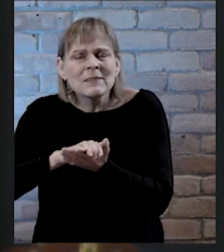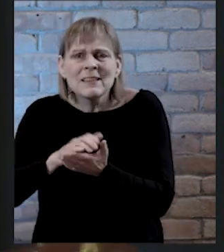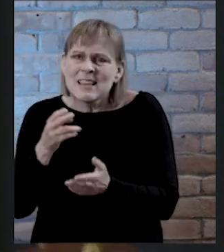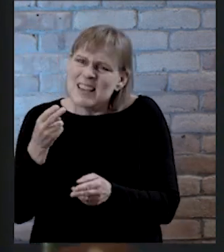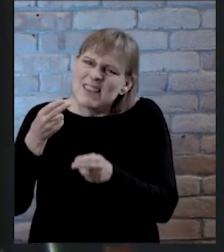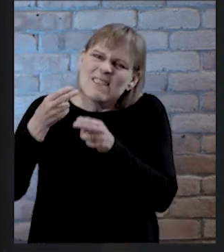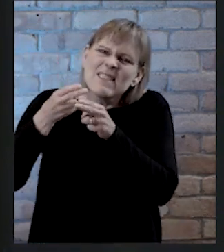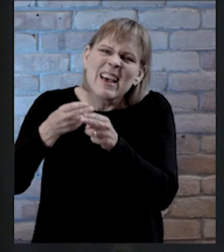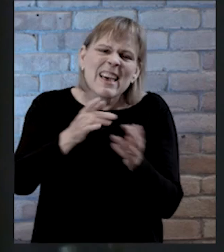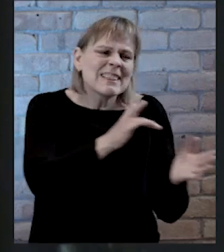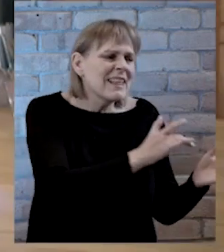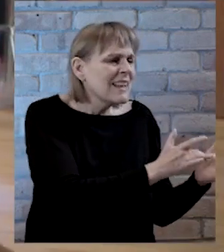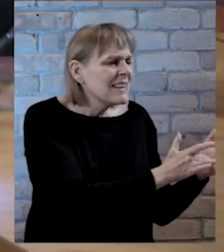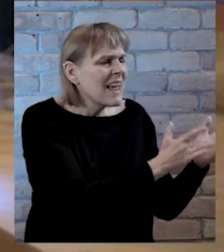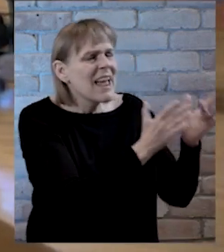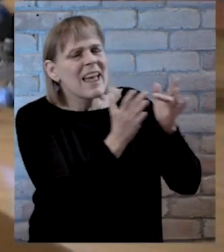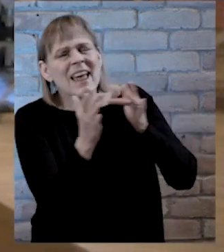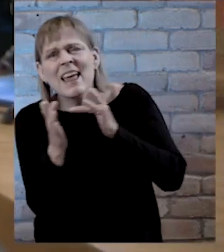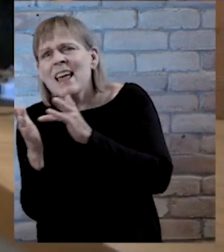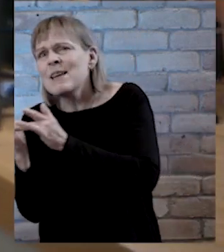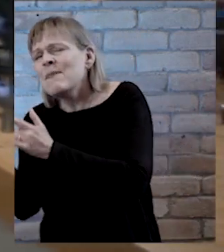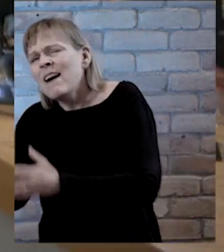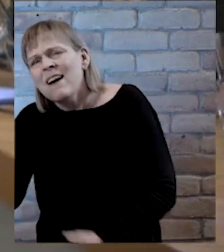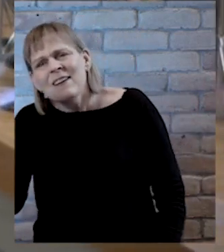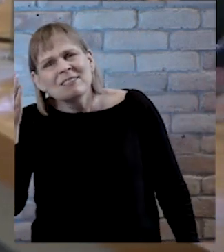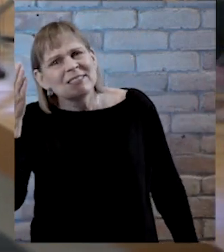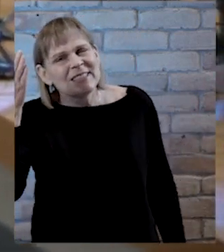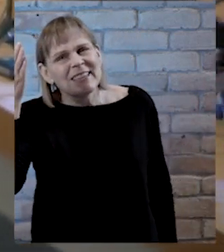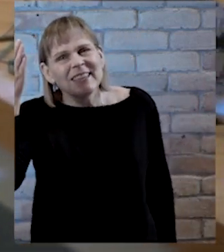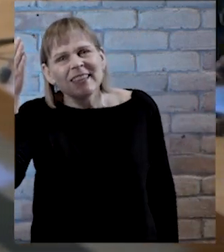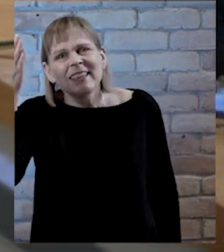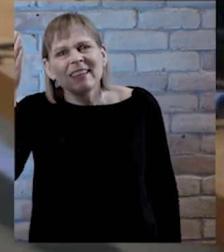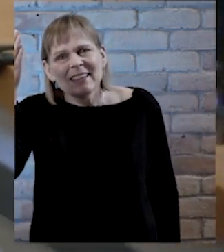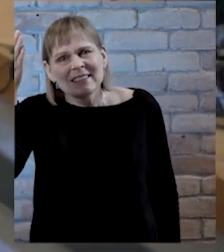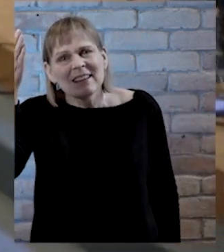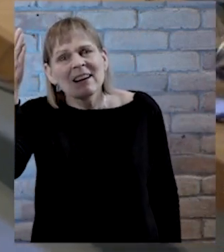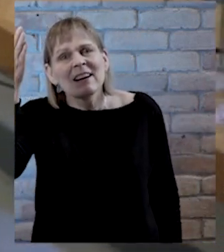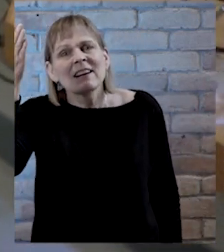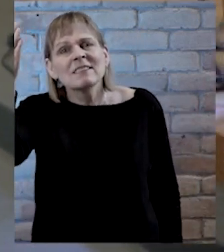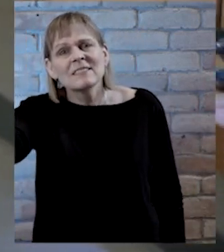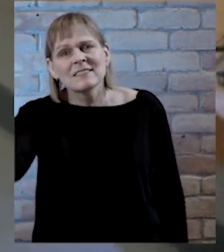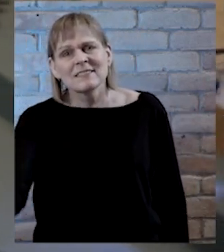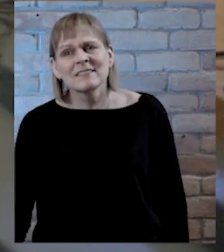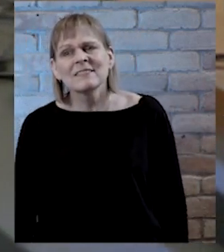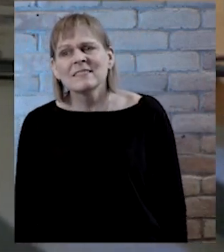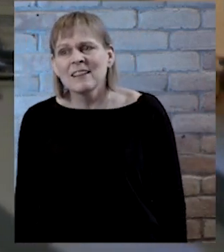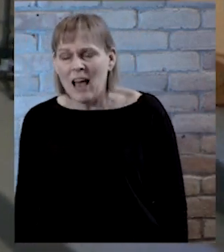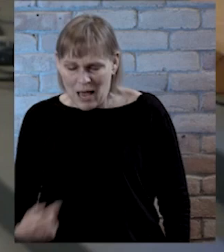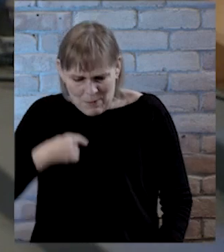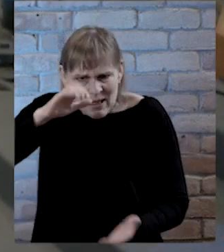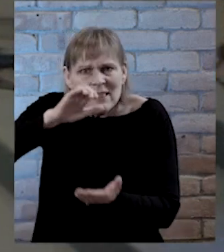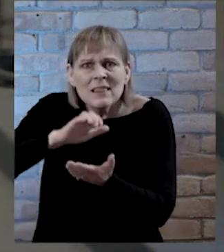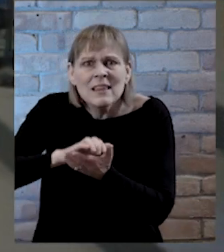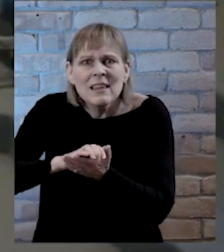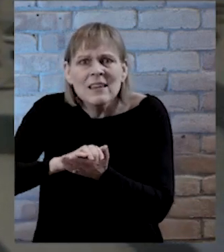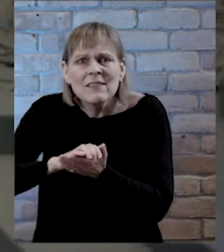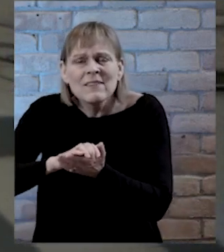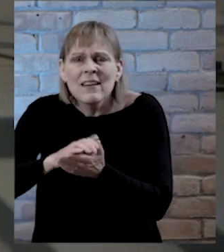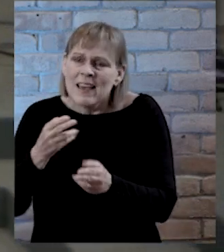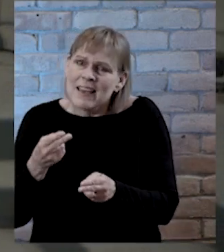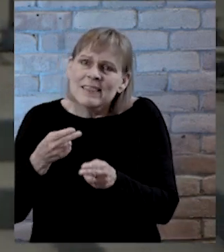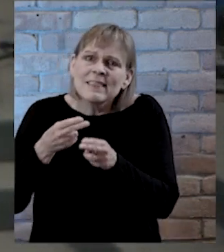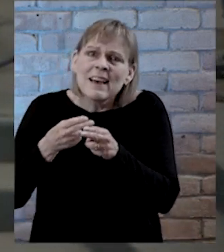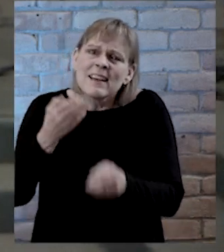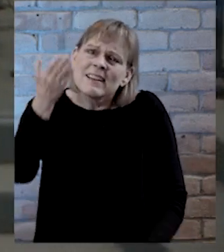I believe in the name of Jesus. I